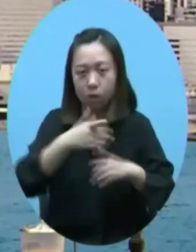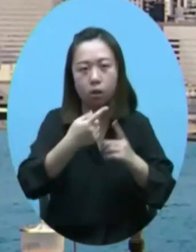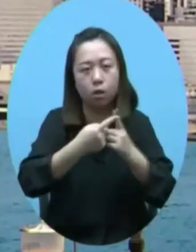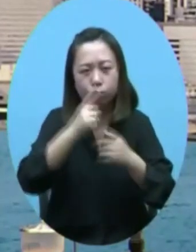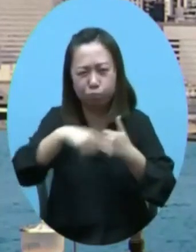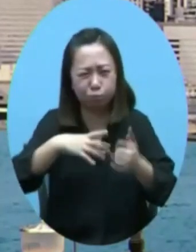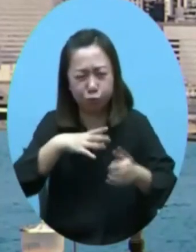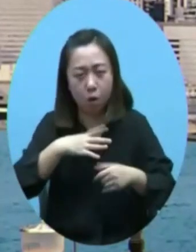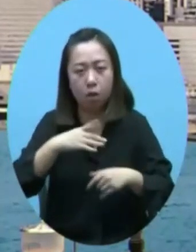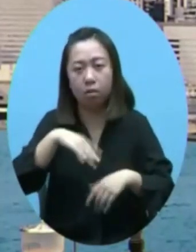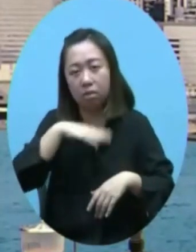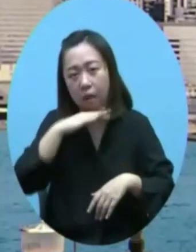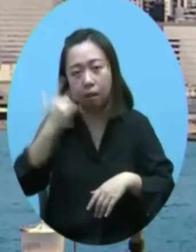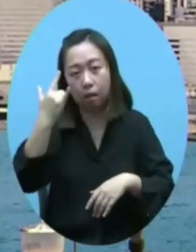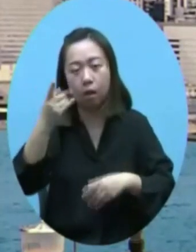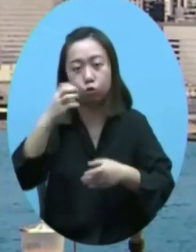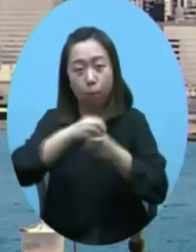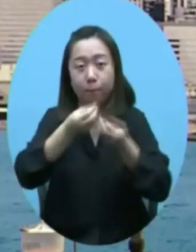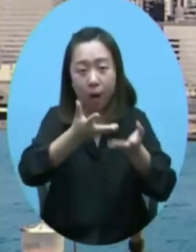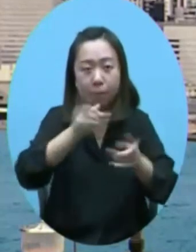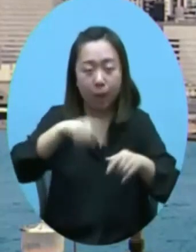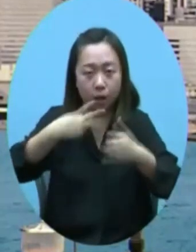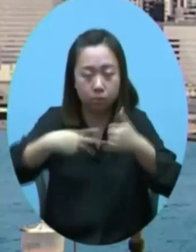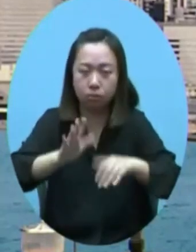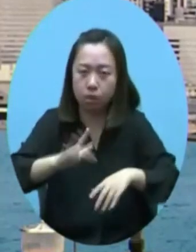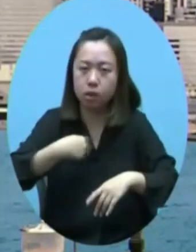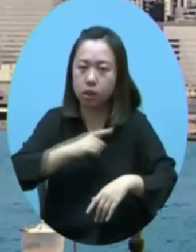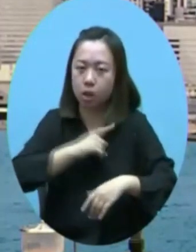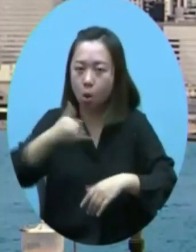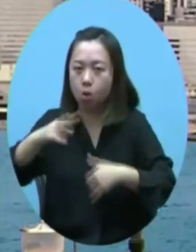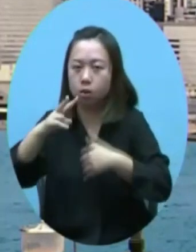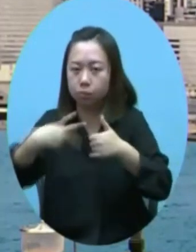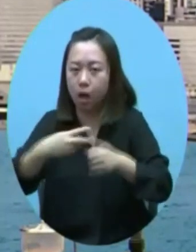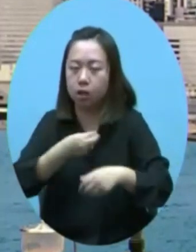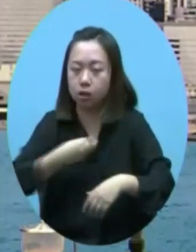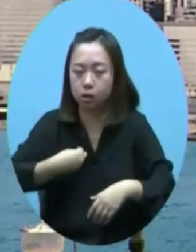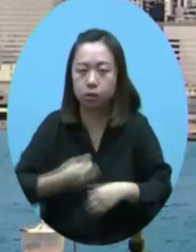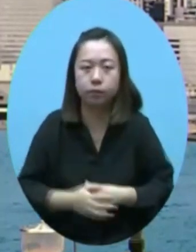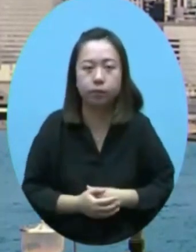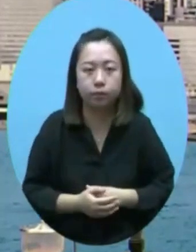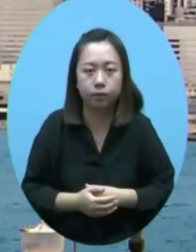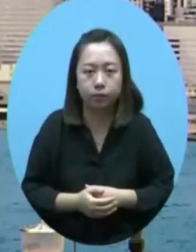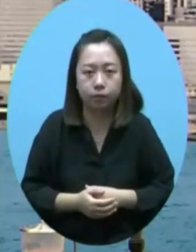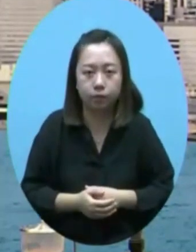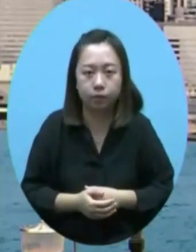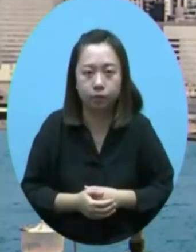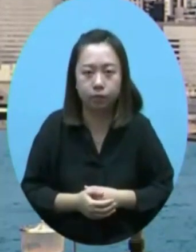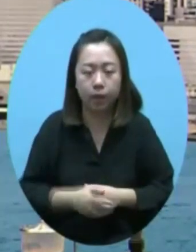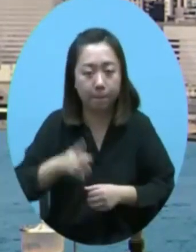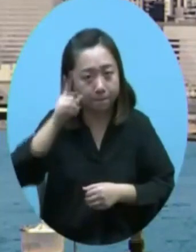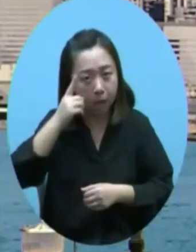Well, for everyone in Hong Kong, and if you're feeling unwell, don't wait for our bottle. You should seek medical attention yourself